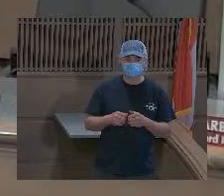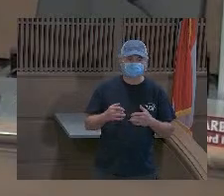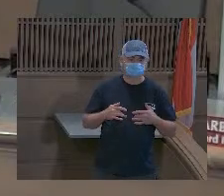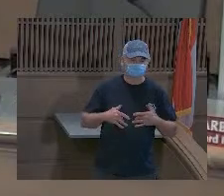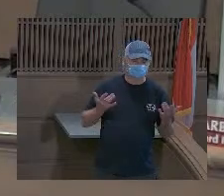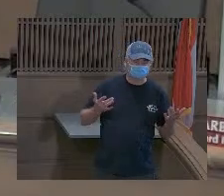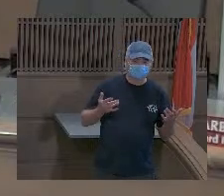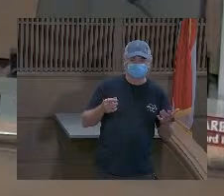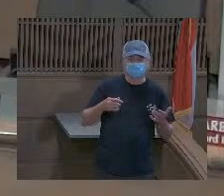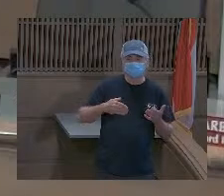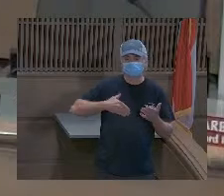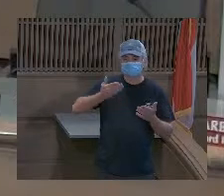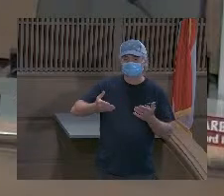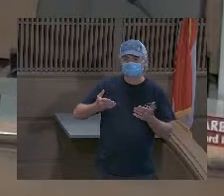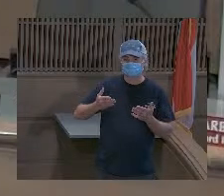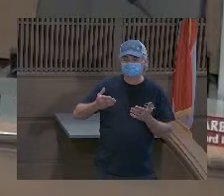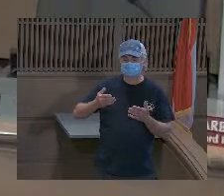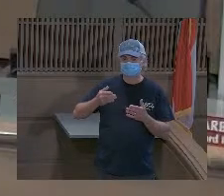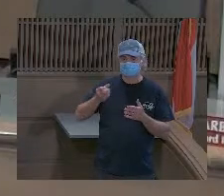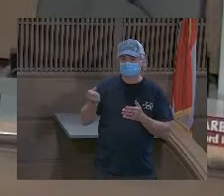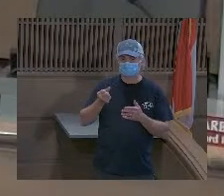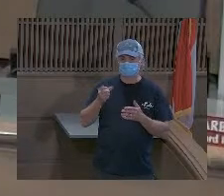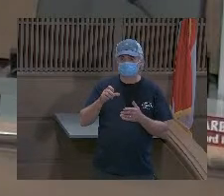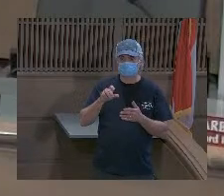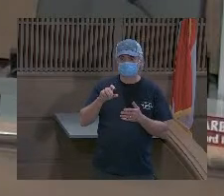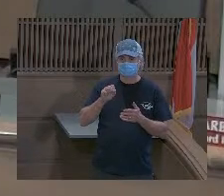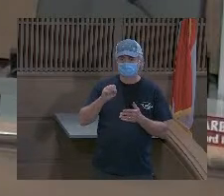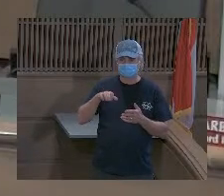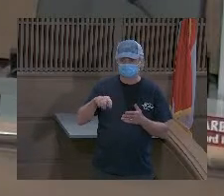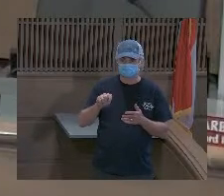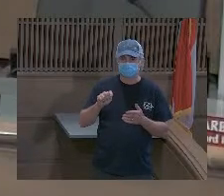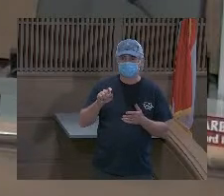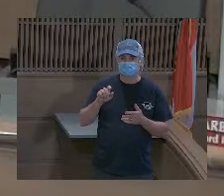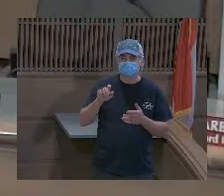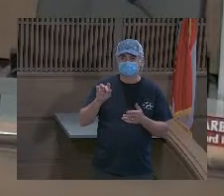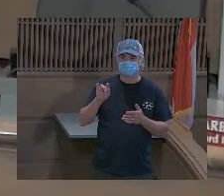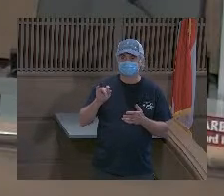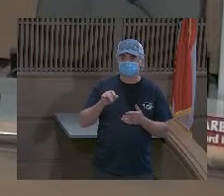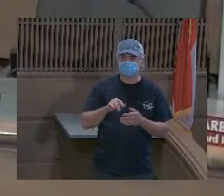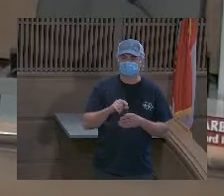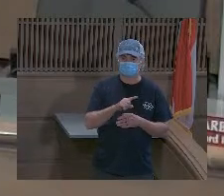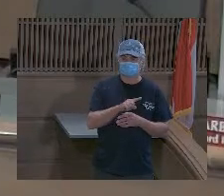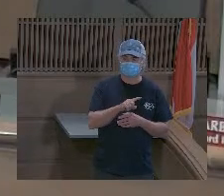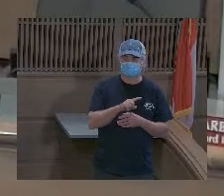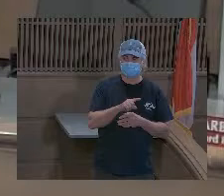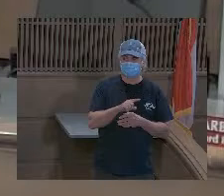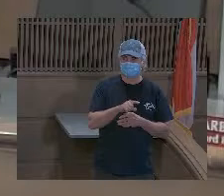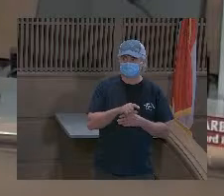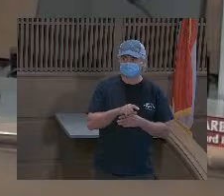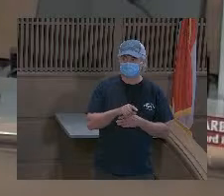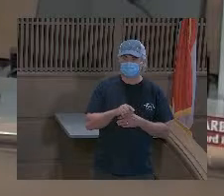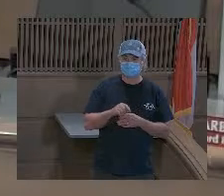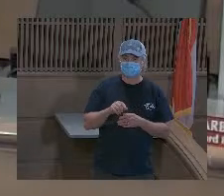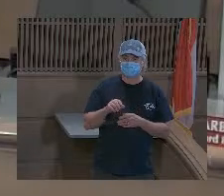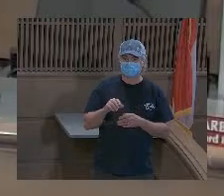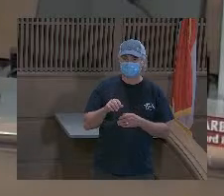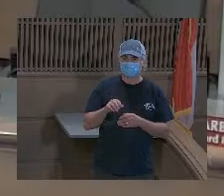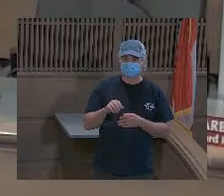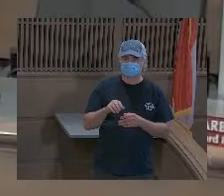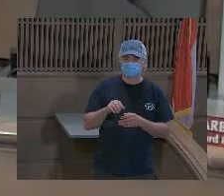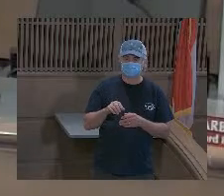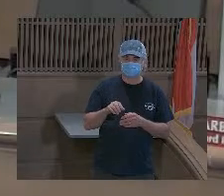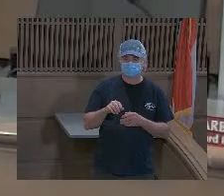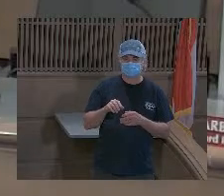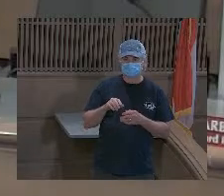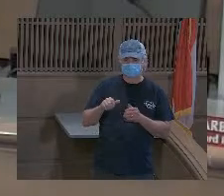next Saturday, September 18th from 8 a.m. to 1 p.m. behind Albany Civic Center.